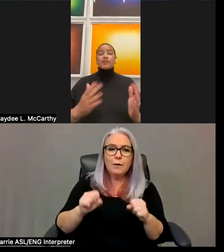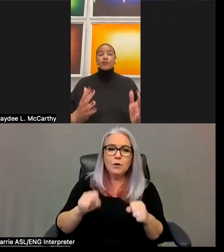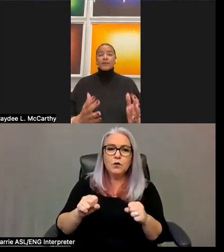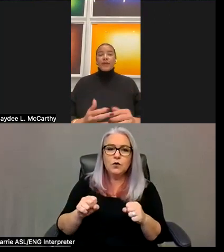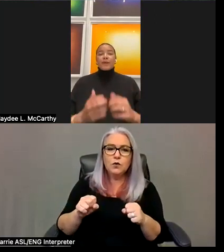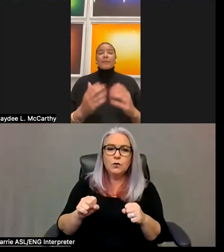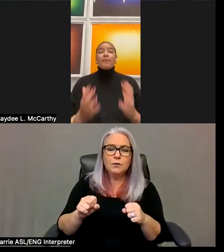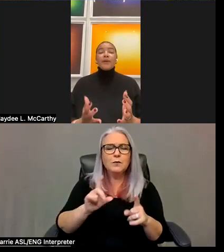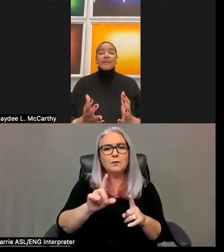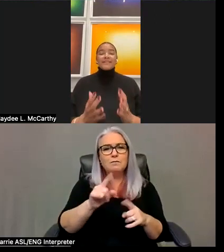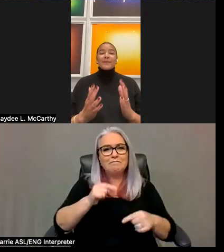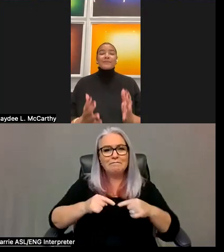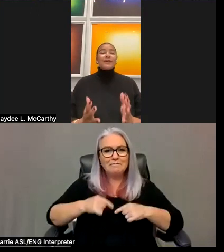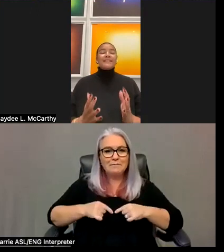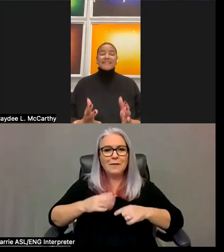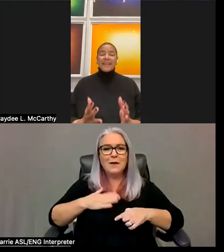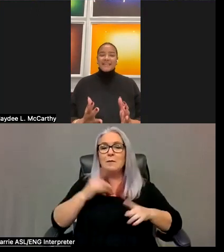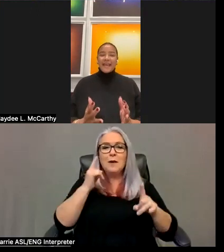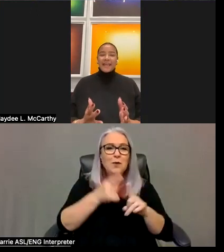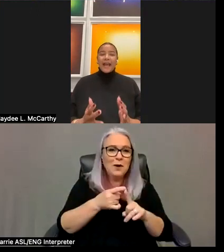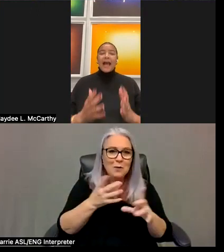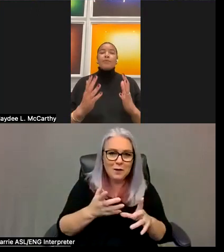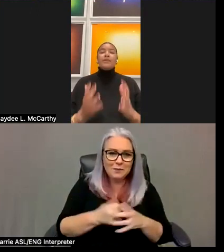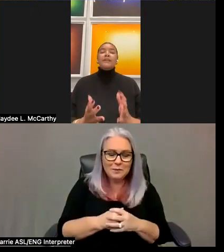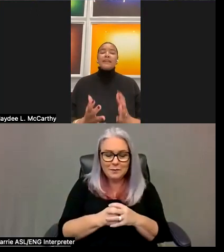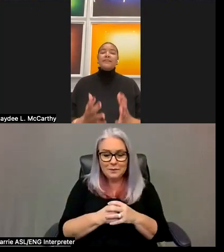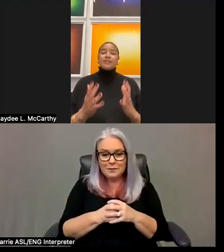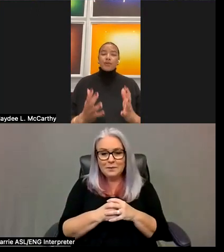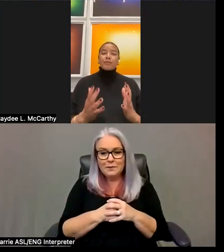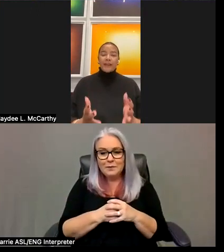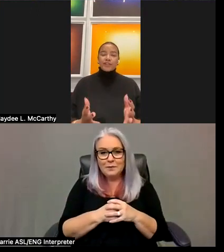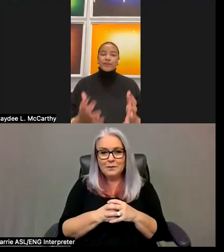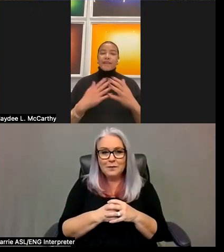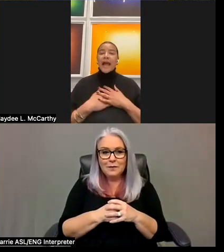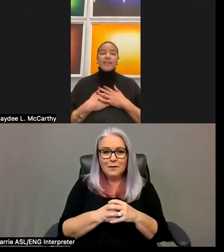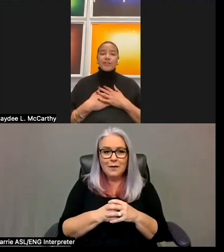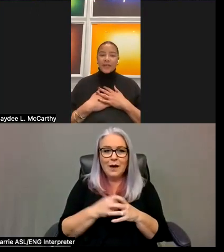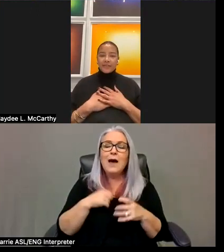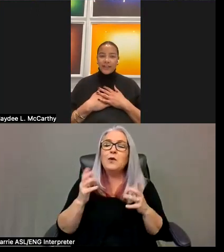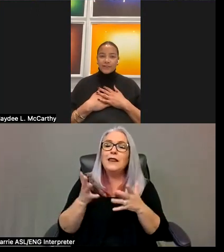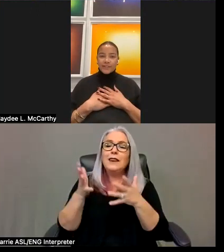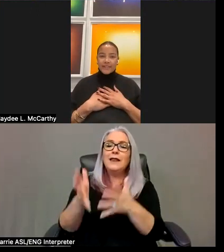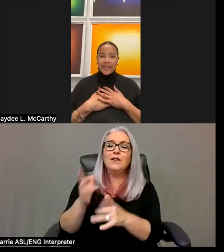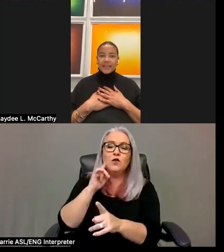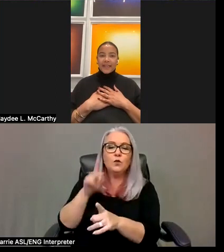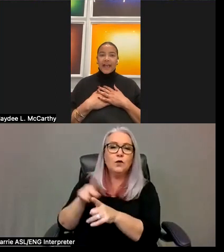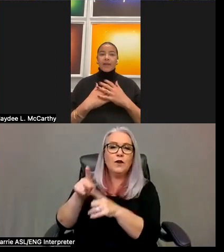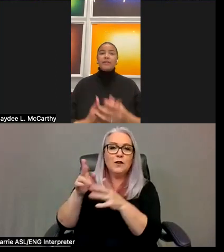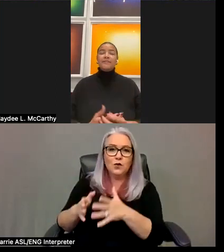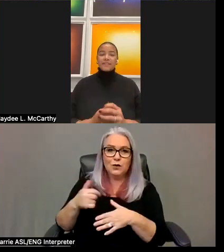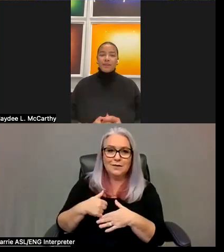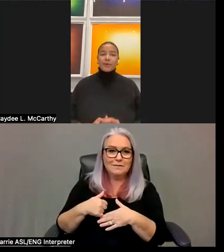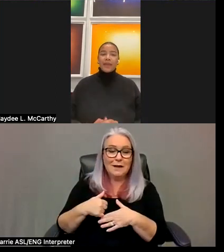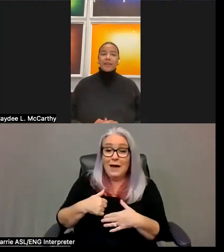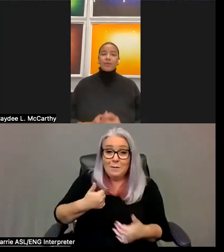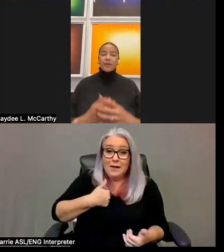Let me start over. My point is what I'm trying to say is that I would leave it to professionals. I don't have answers to that. I would